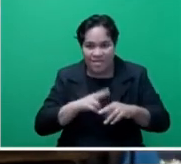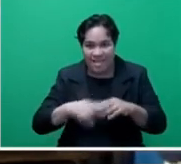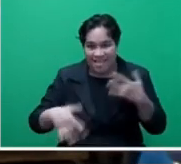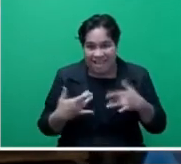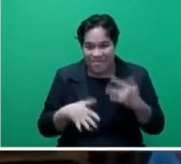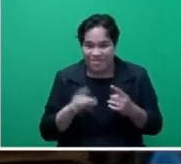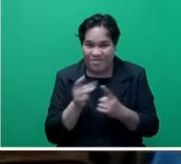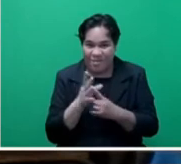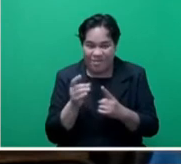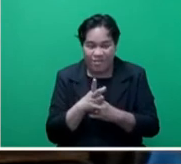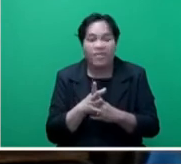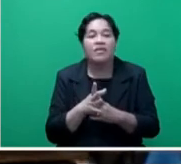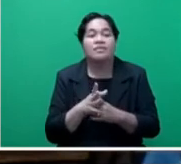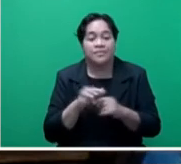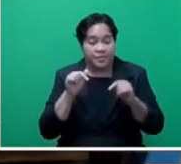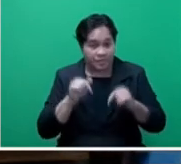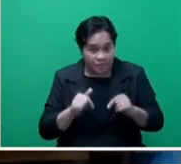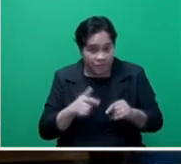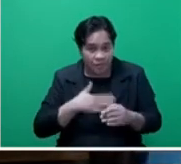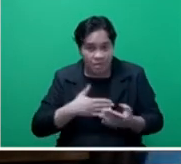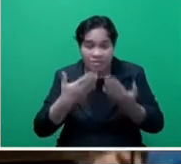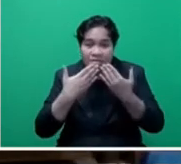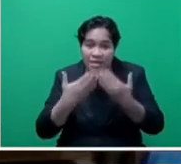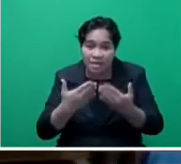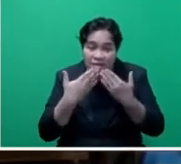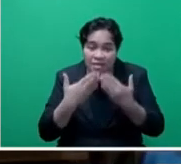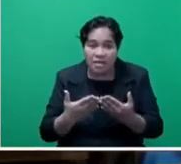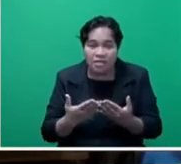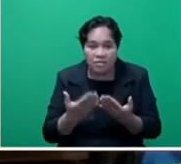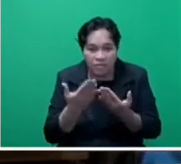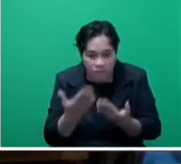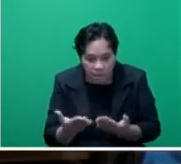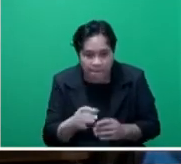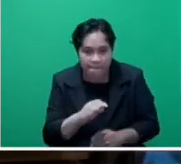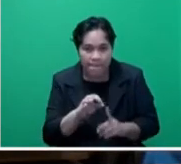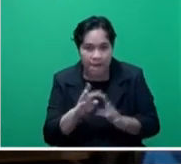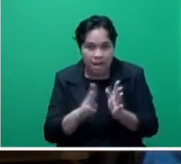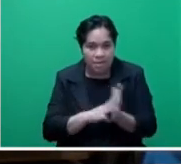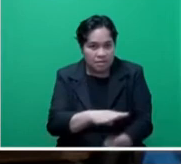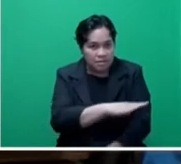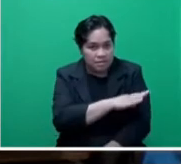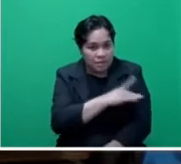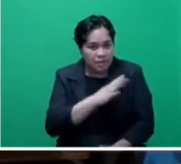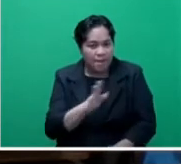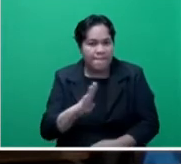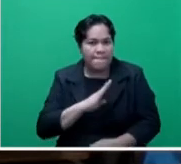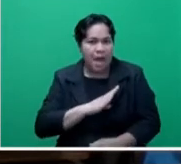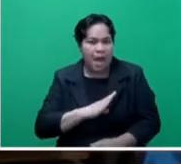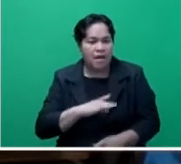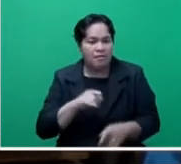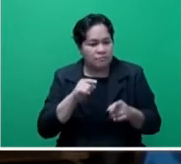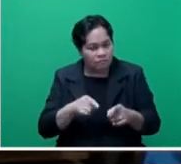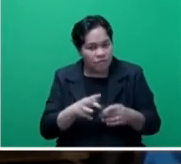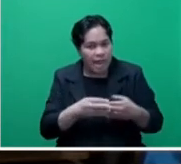sir, at this juncture, I wish to thank the Honourable Prime Minister for his brave and people-oriented